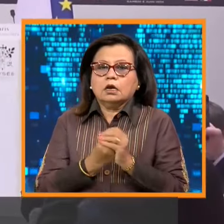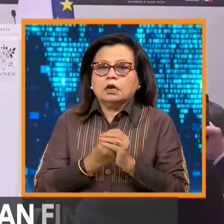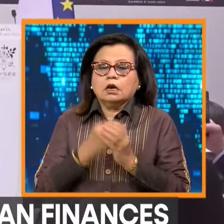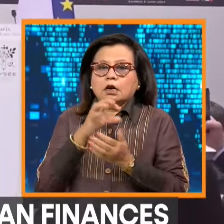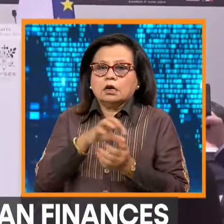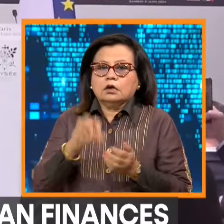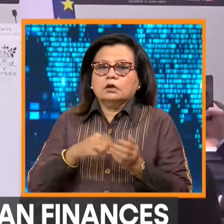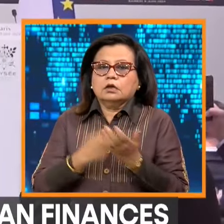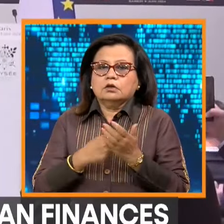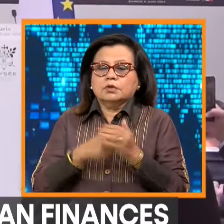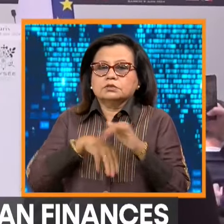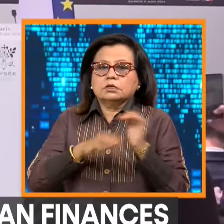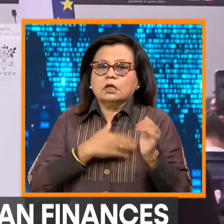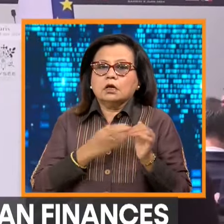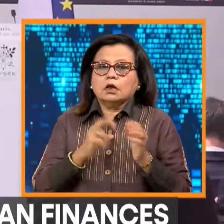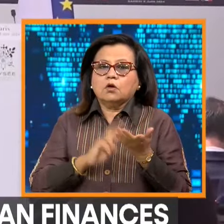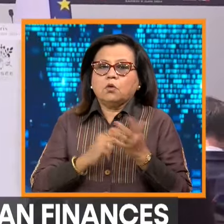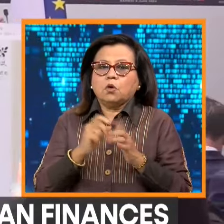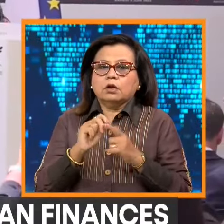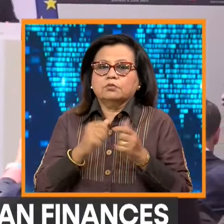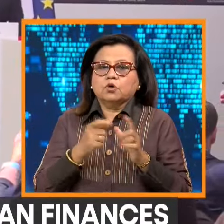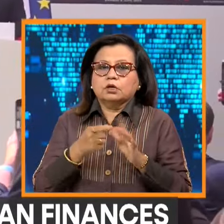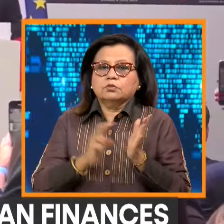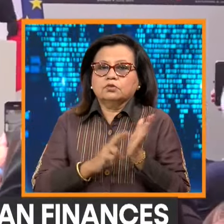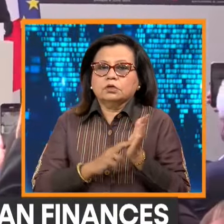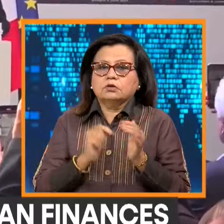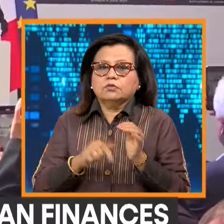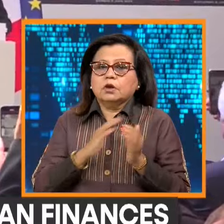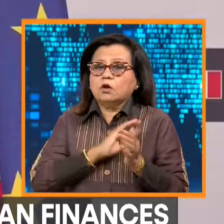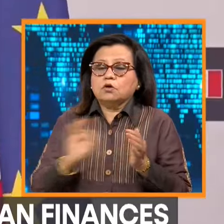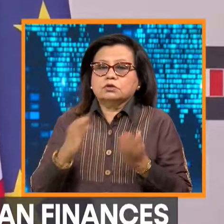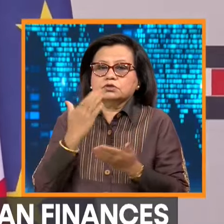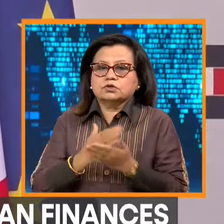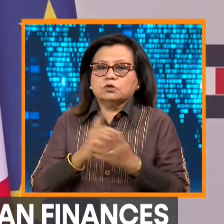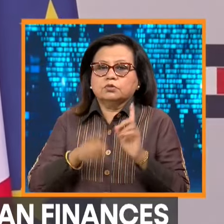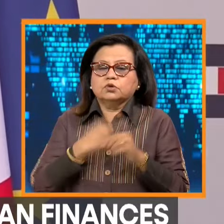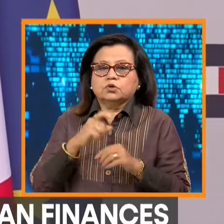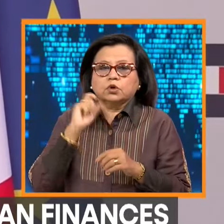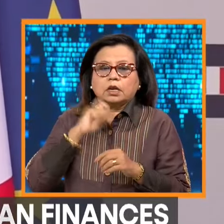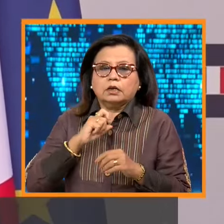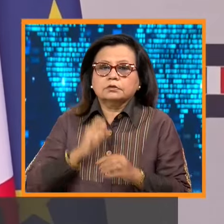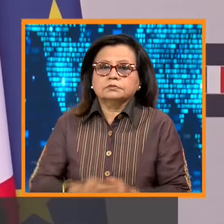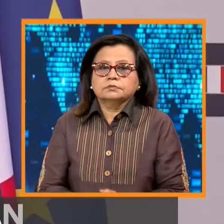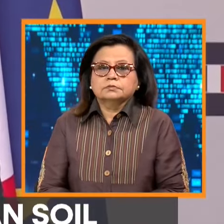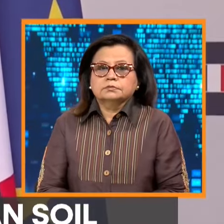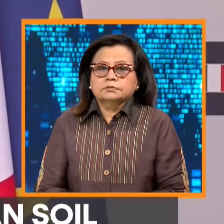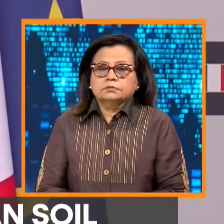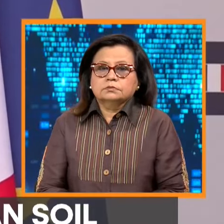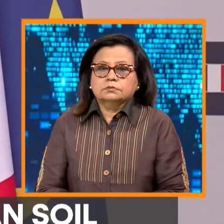continent remains under threat as Russian President Vladimir Putin will not stop with Ukraine.